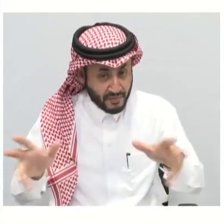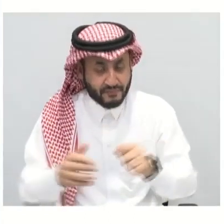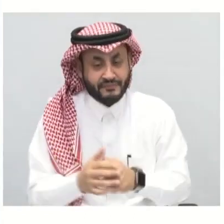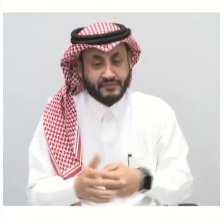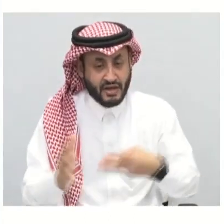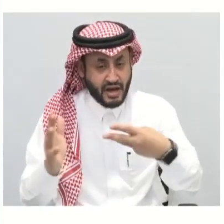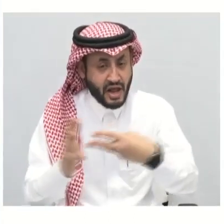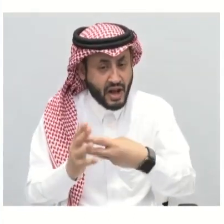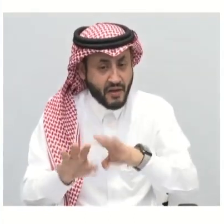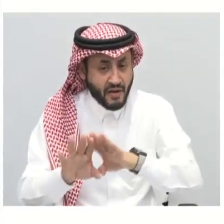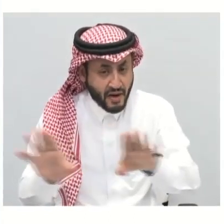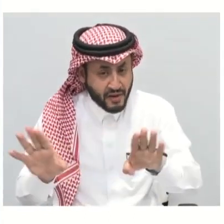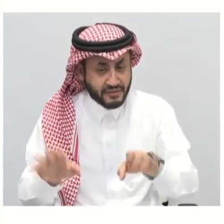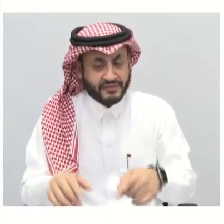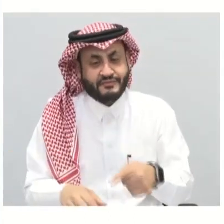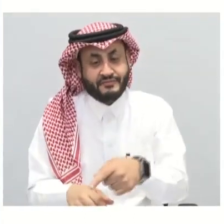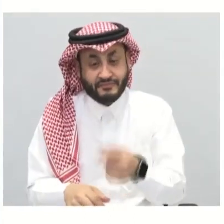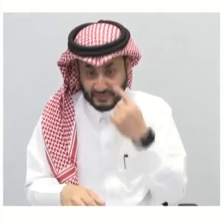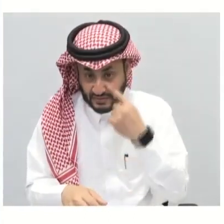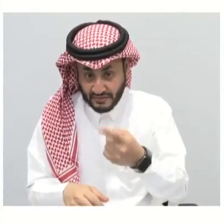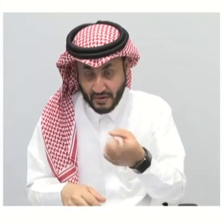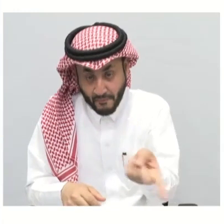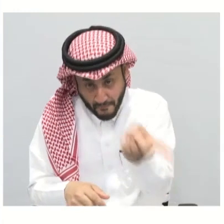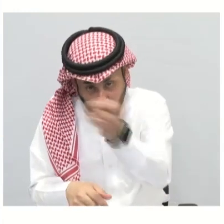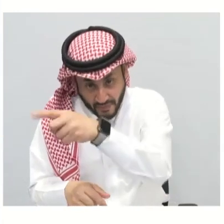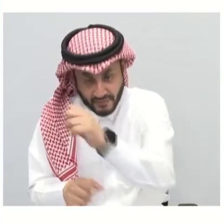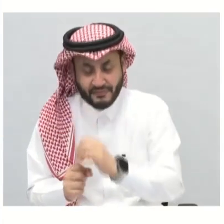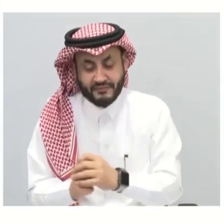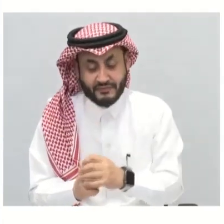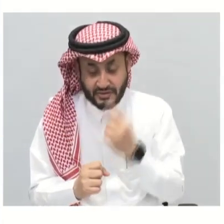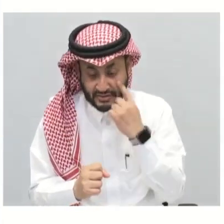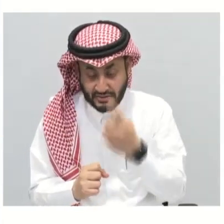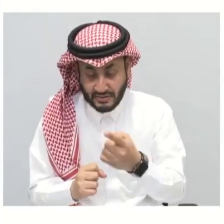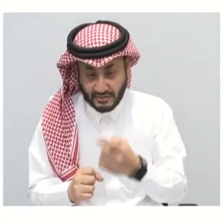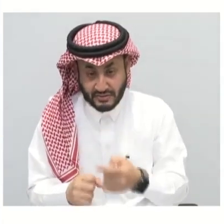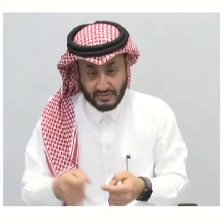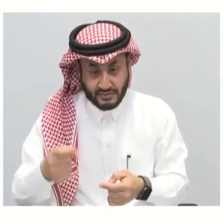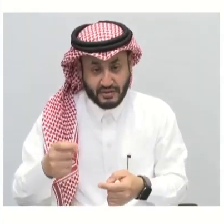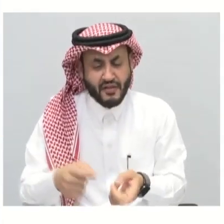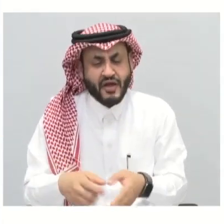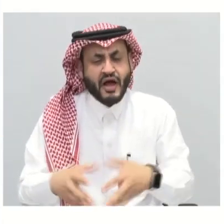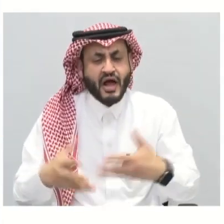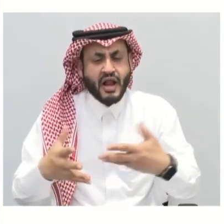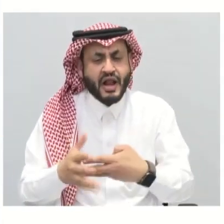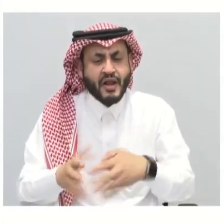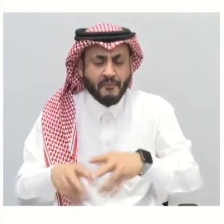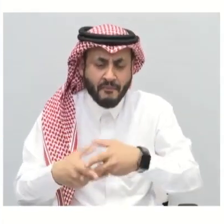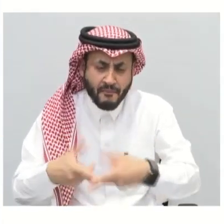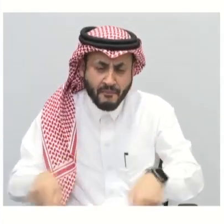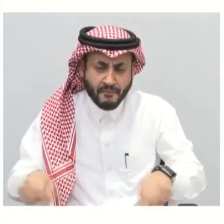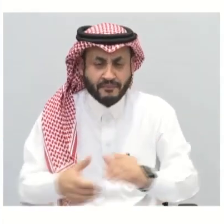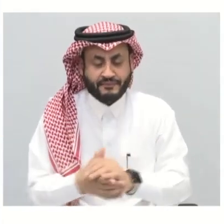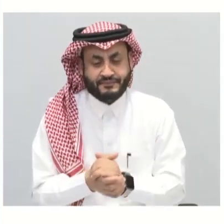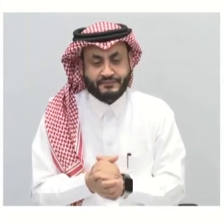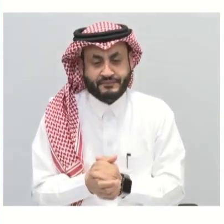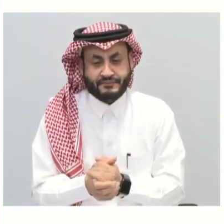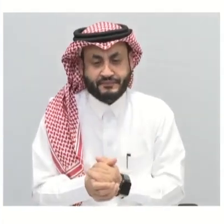the graduation. So this is for the future. The graduation is not now, it is something will happen for the